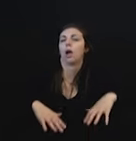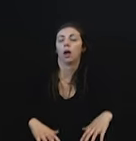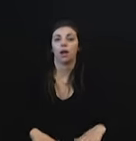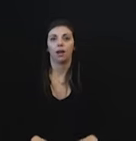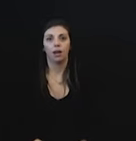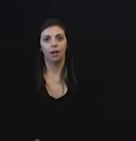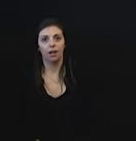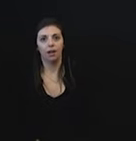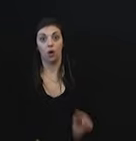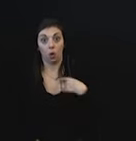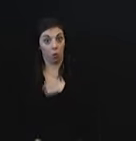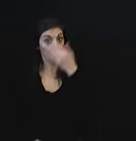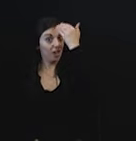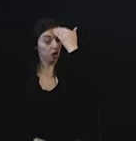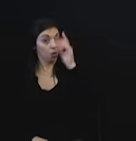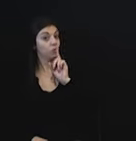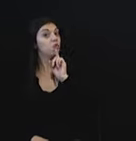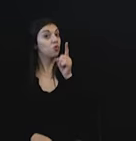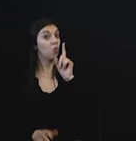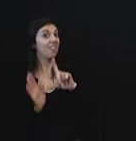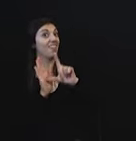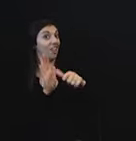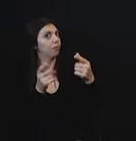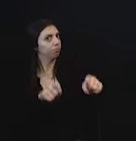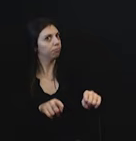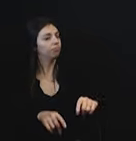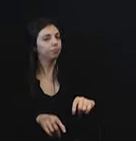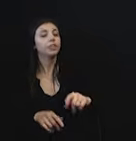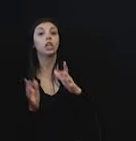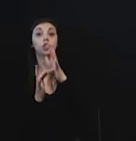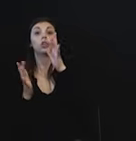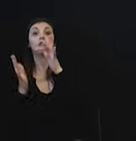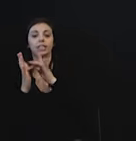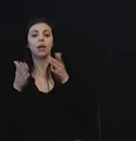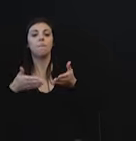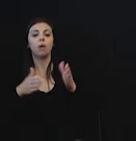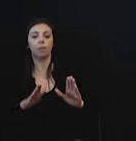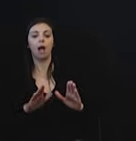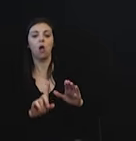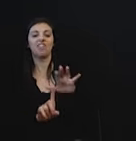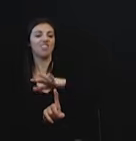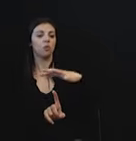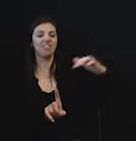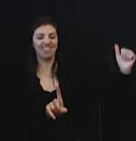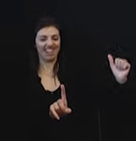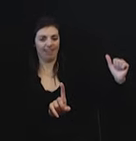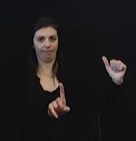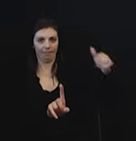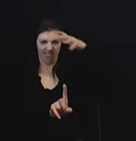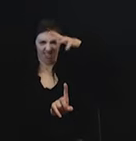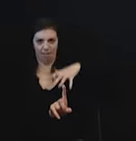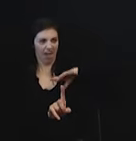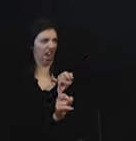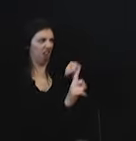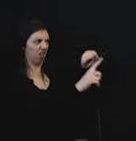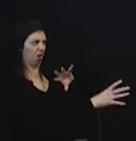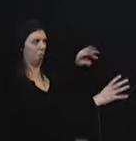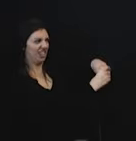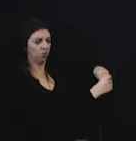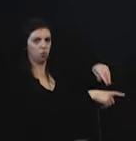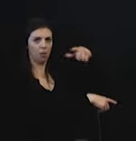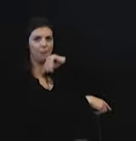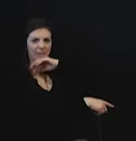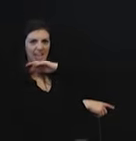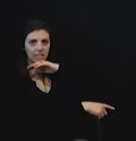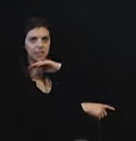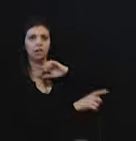We know the truth that comes later as Jesus gives the permission for the demons to leave the man and go into the pigs. But there is